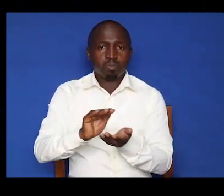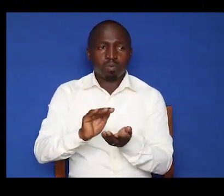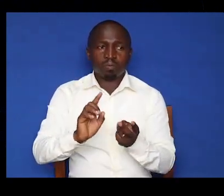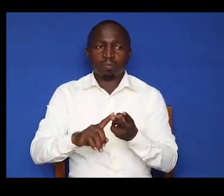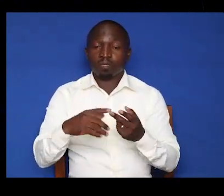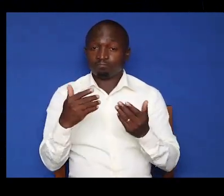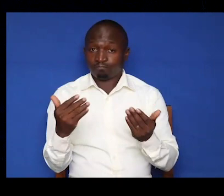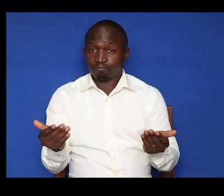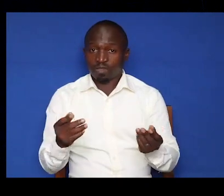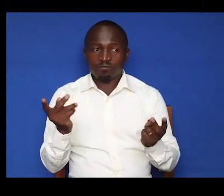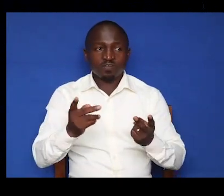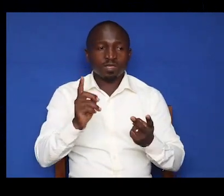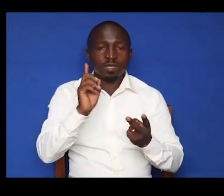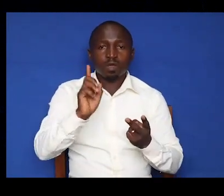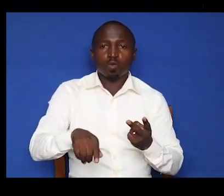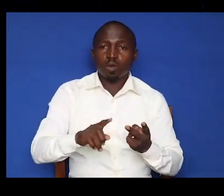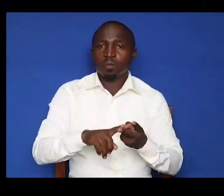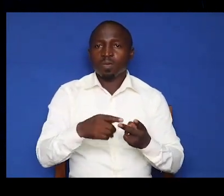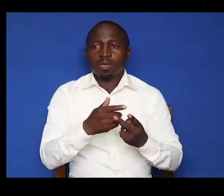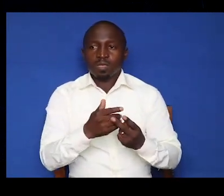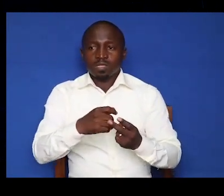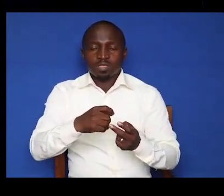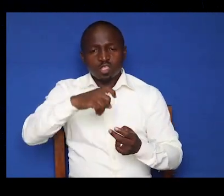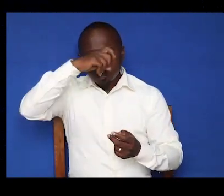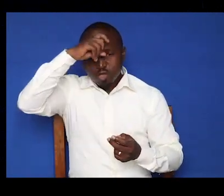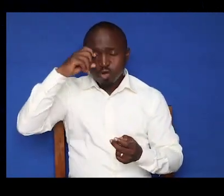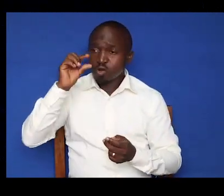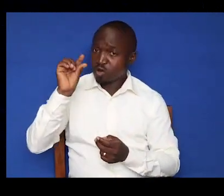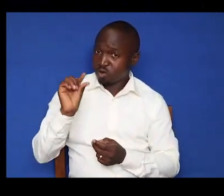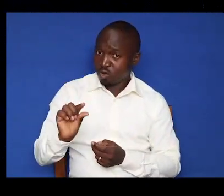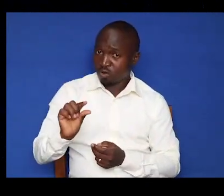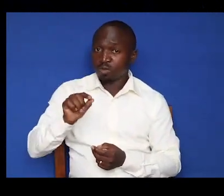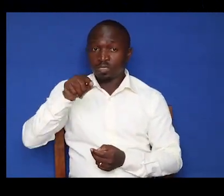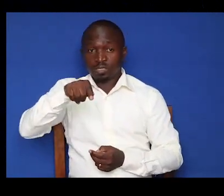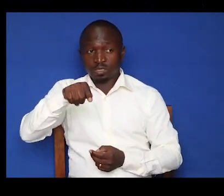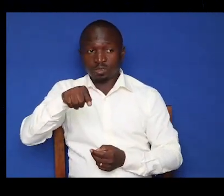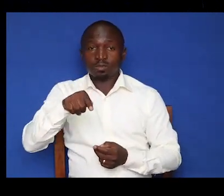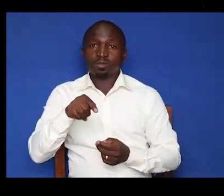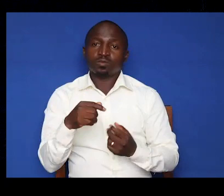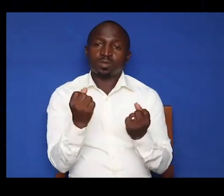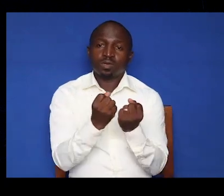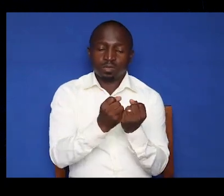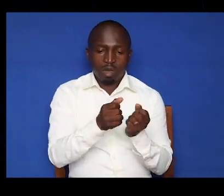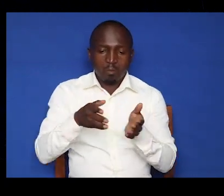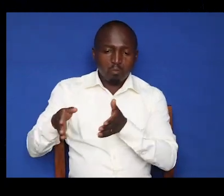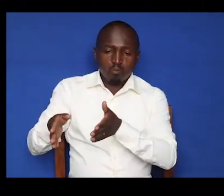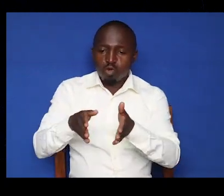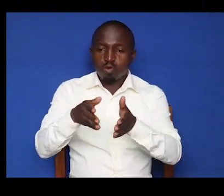thus made to be of low degree of heat. This used to develop cold ocean